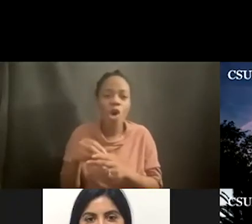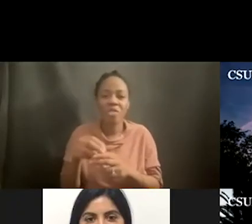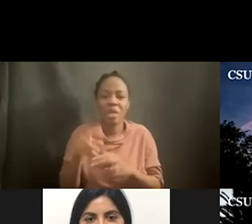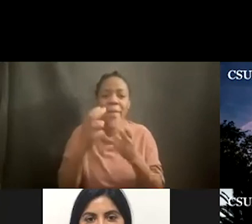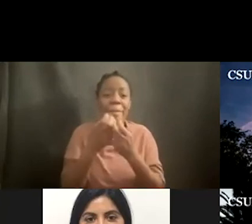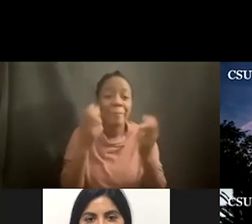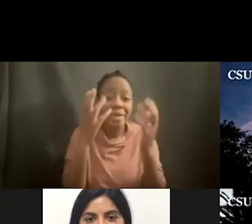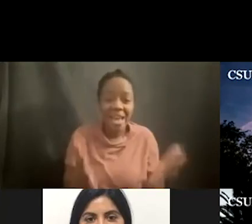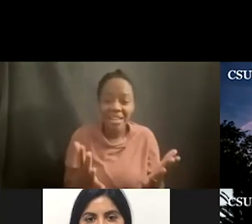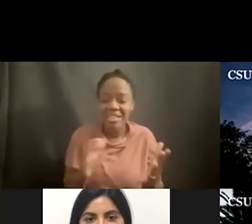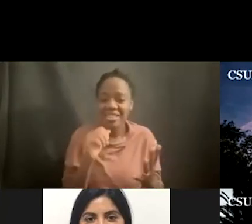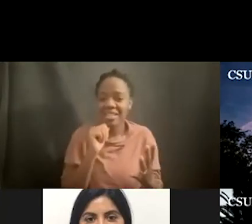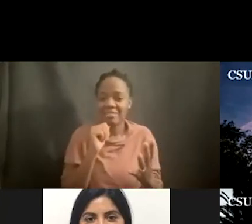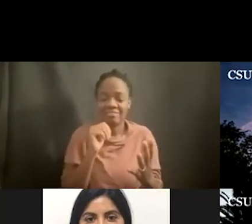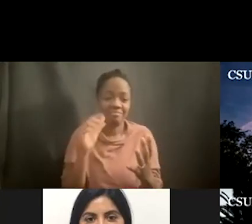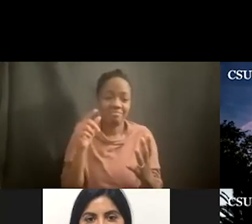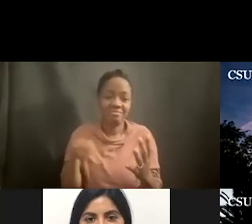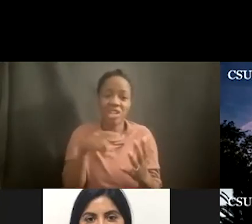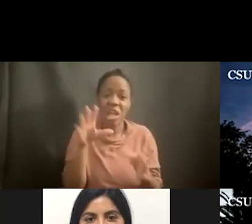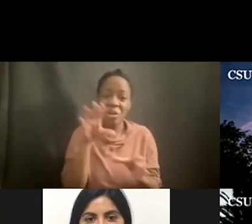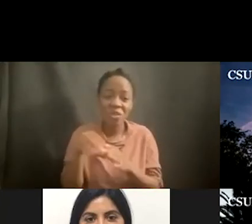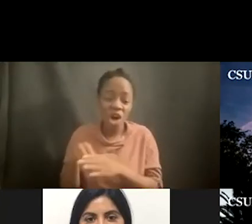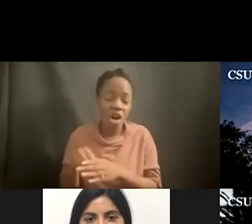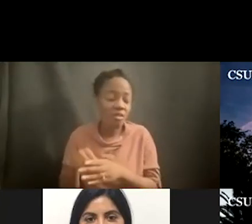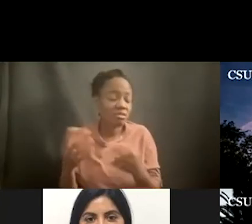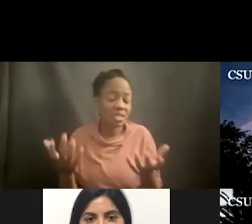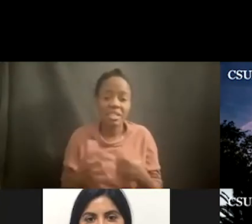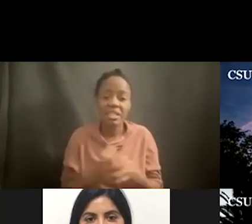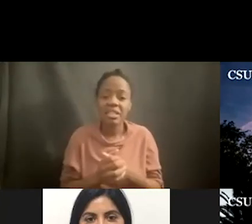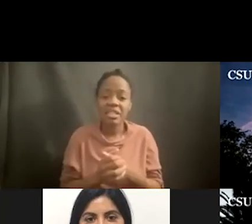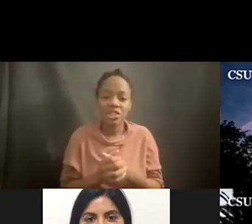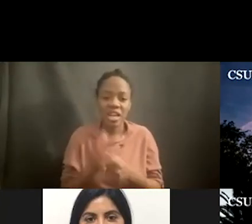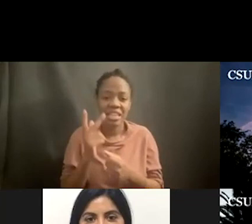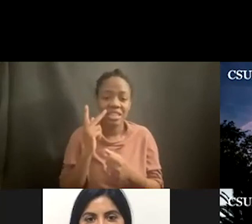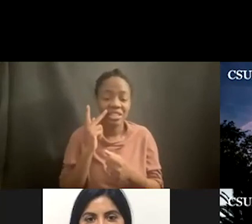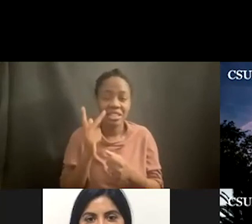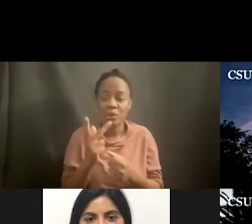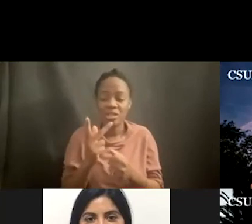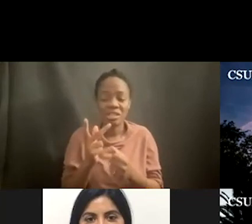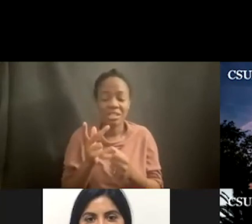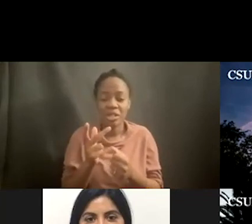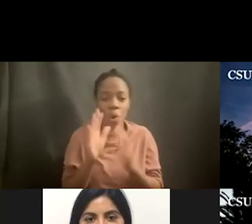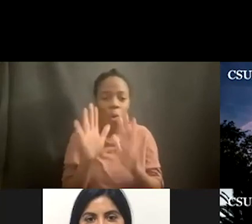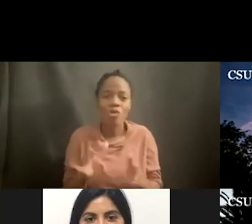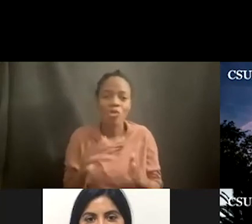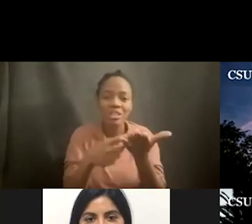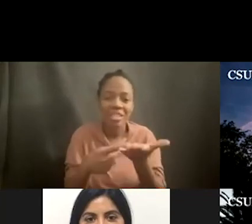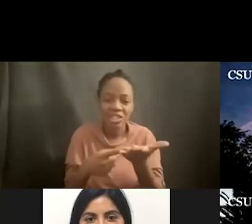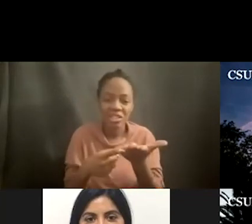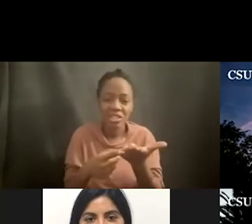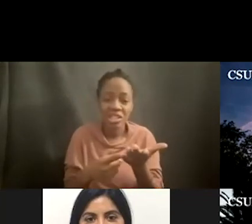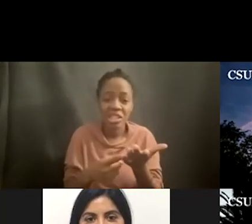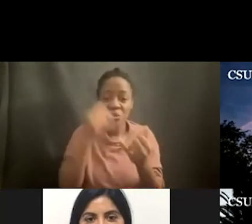contributed to this conversation. It really was very, very insightful, and I can see very valuable. Finally, I hope that you will mark